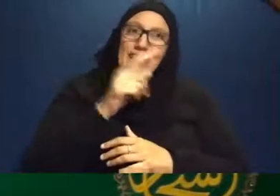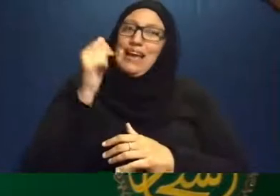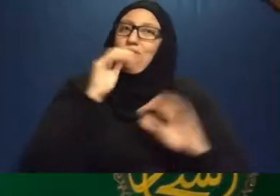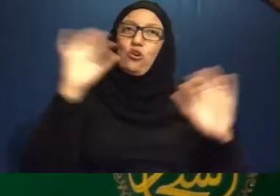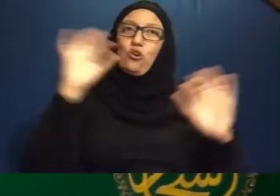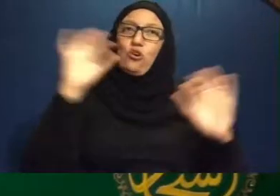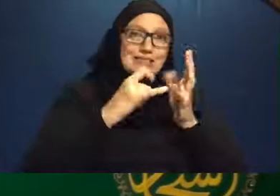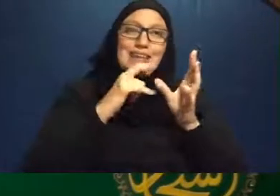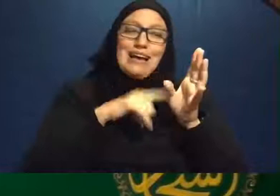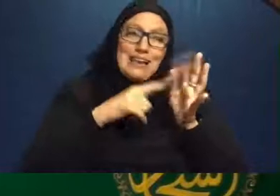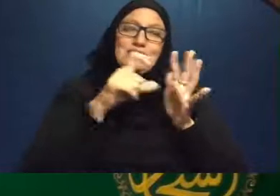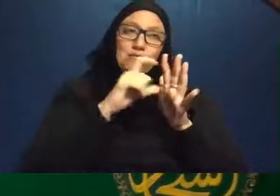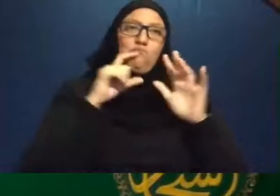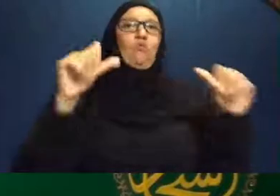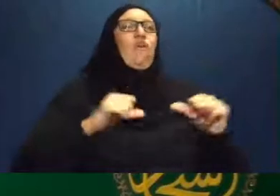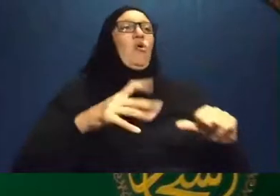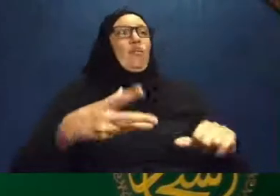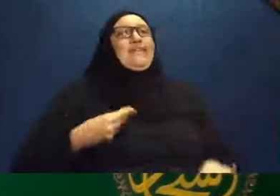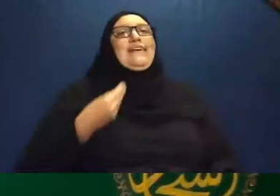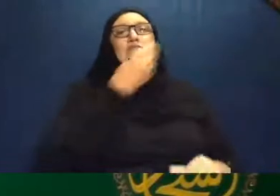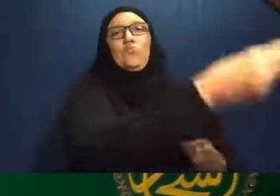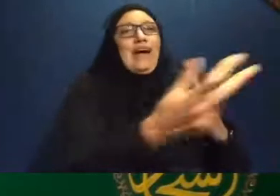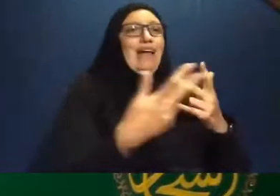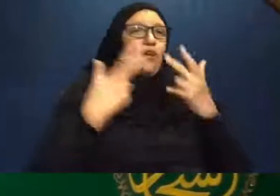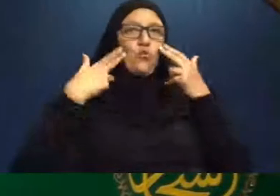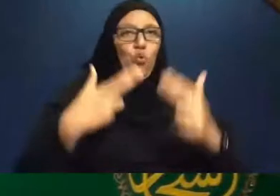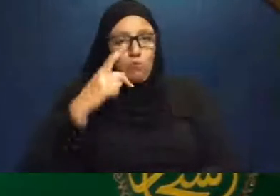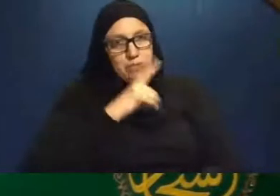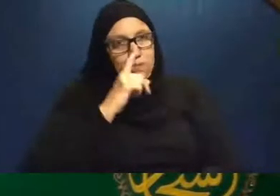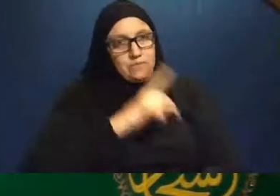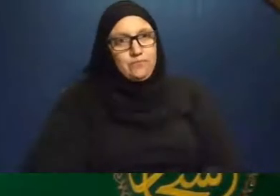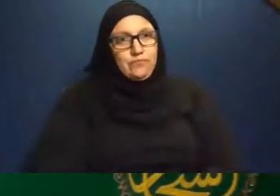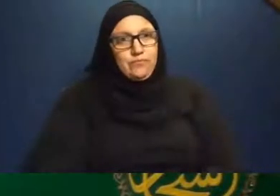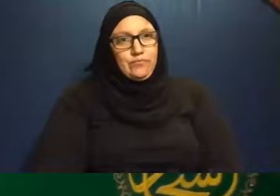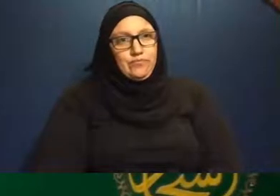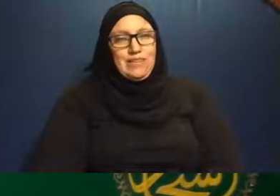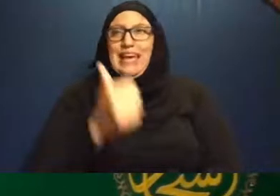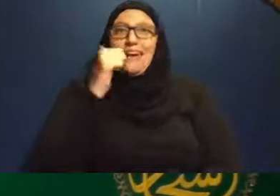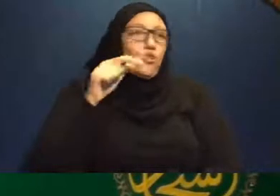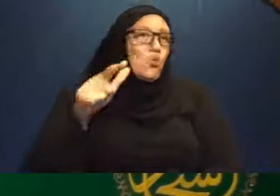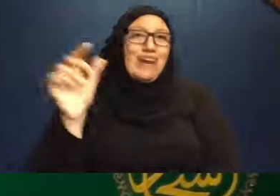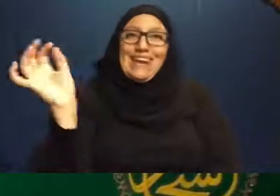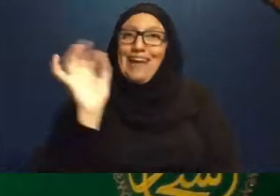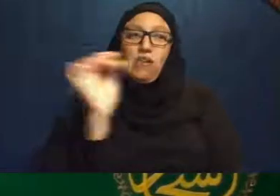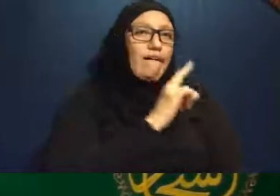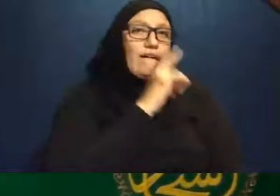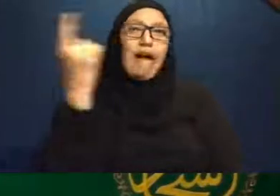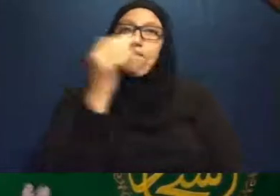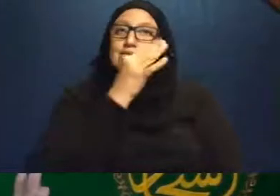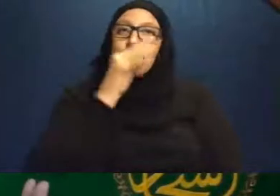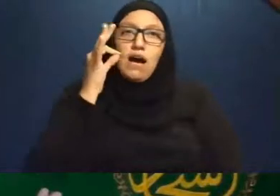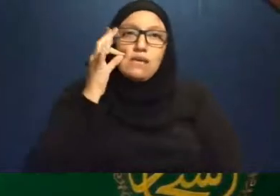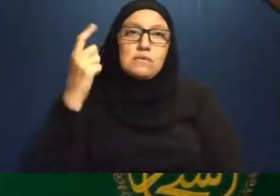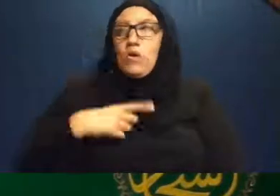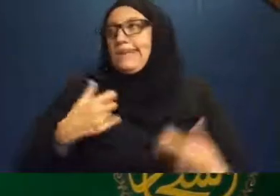normal people. So remember that this obligation of Zakat al-Fitr, even if someone could not fast